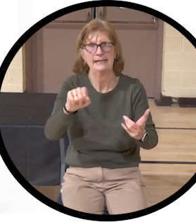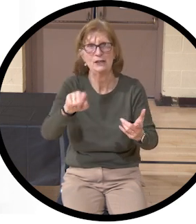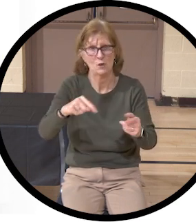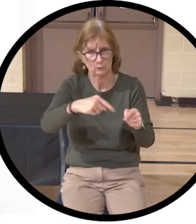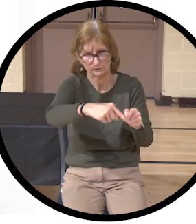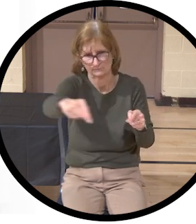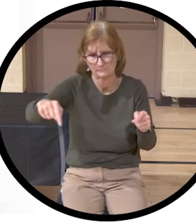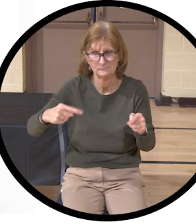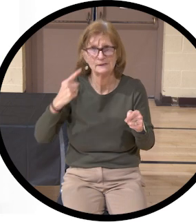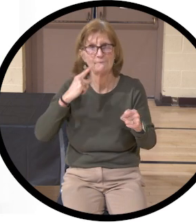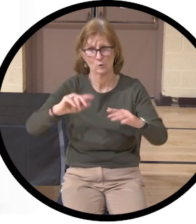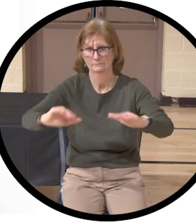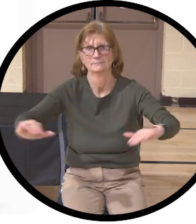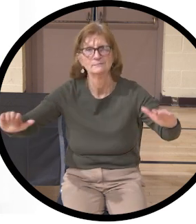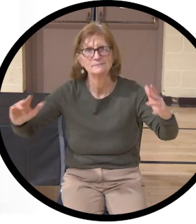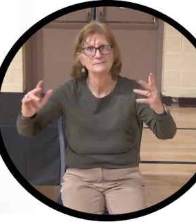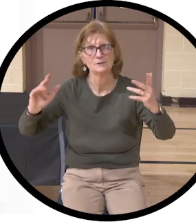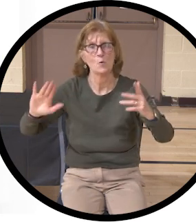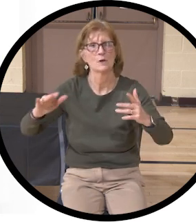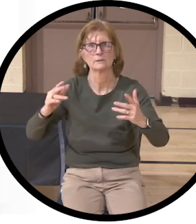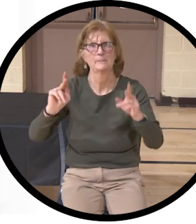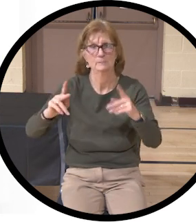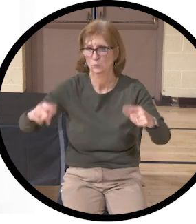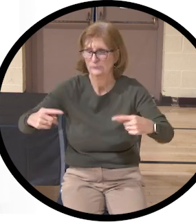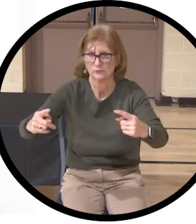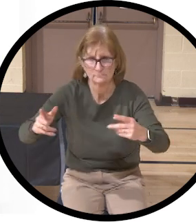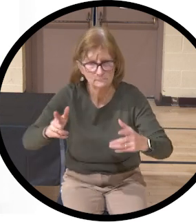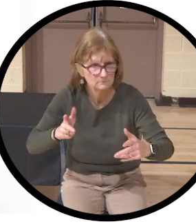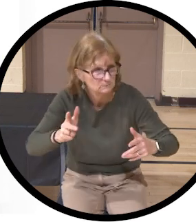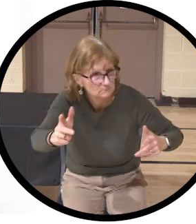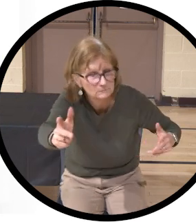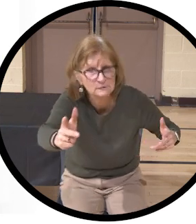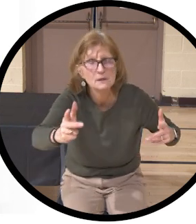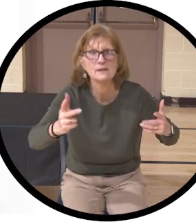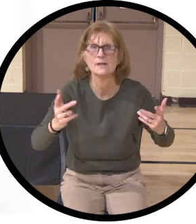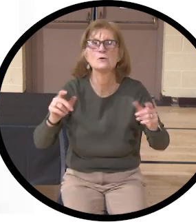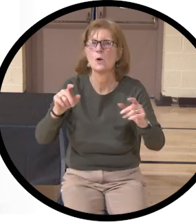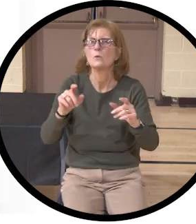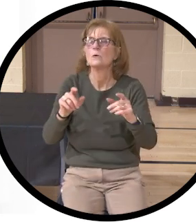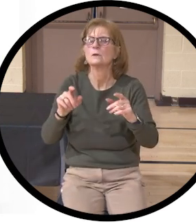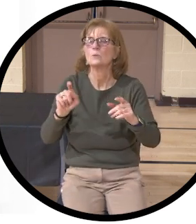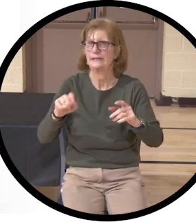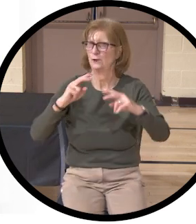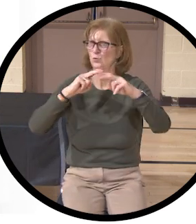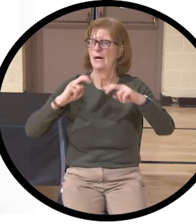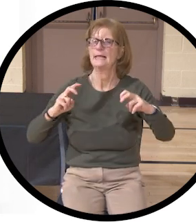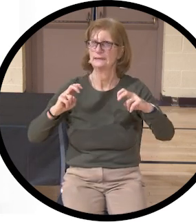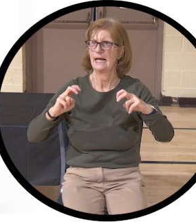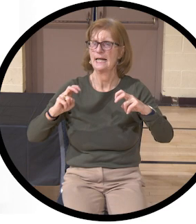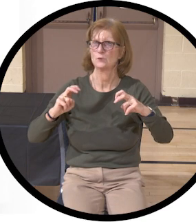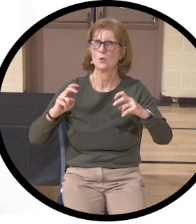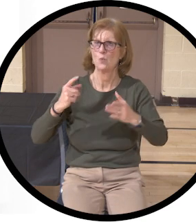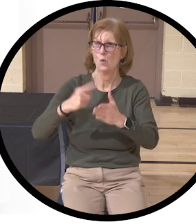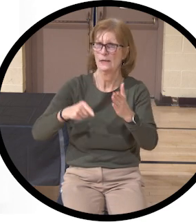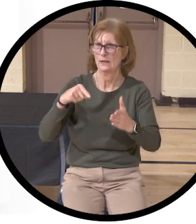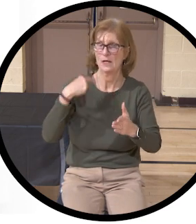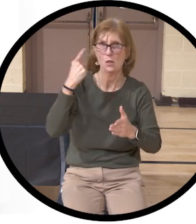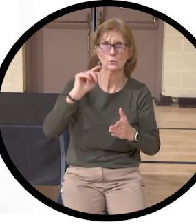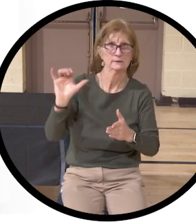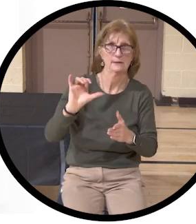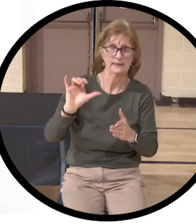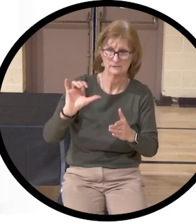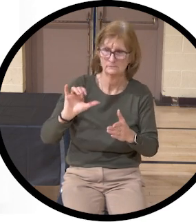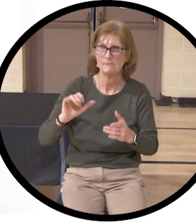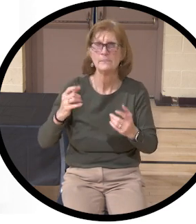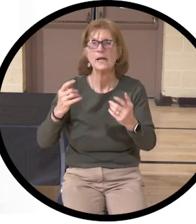short people, we need those sight lines more than ever. So I think if we need to, analyze how this is working, see if we can work